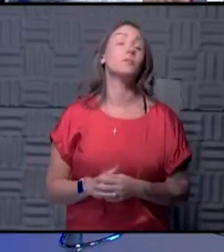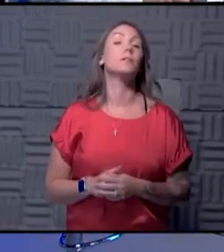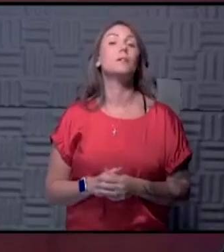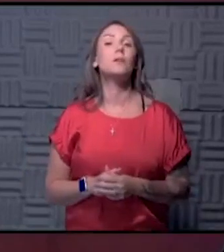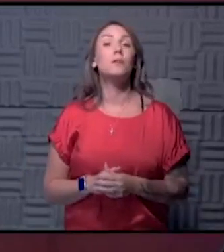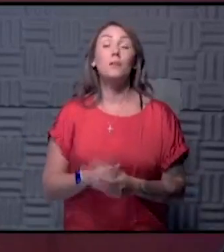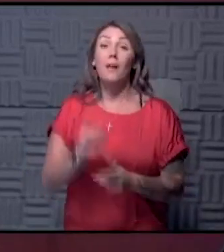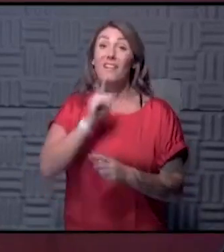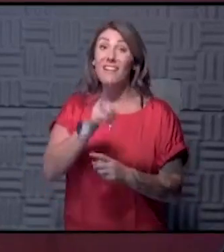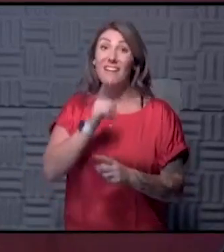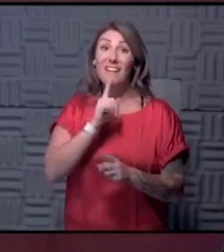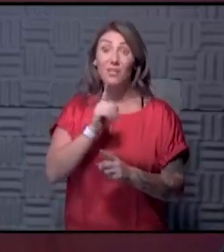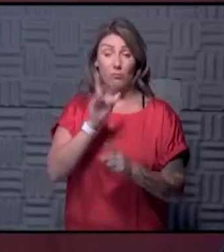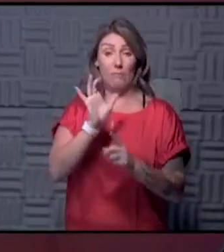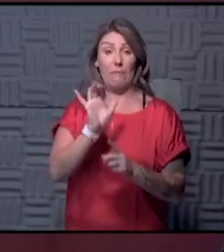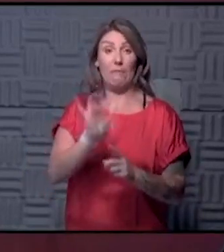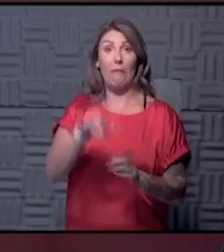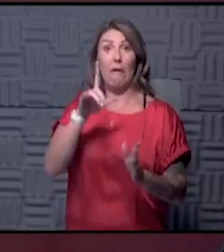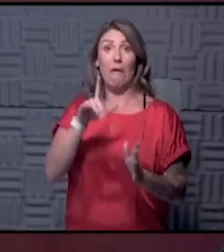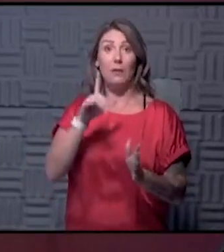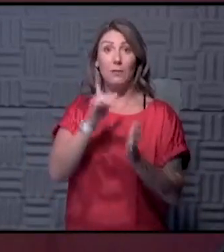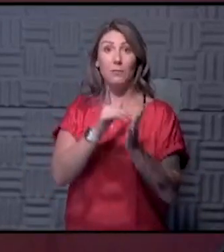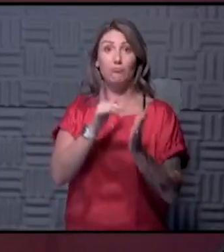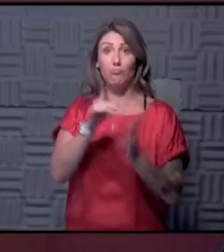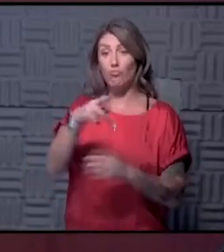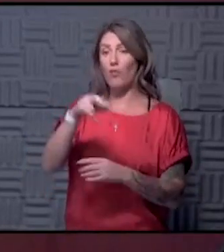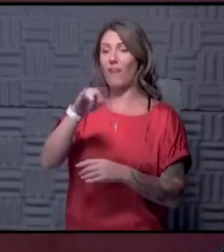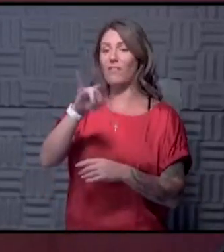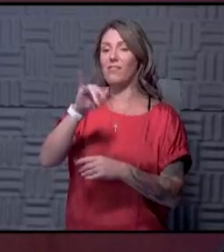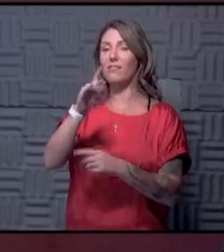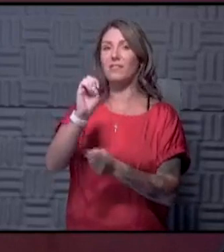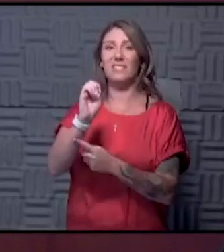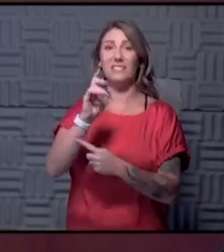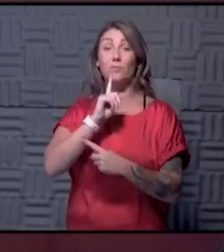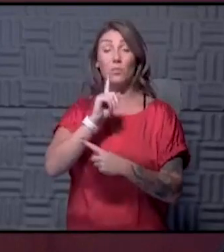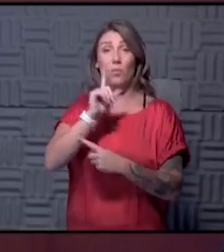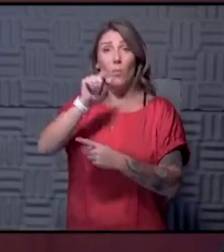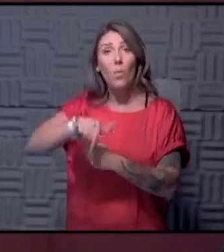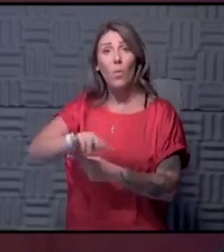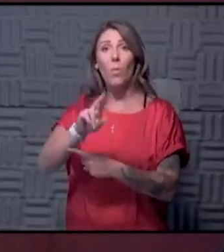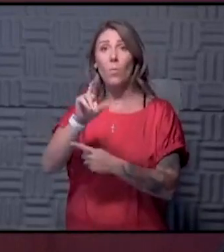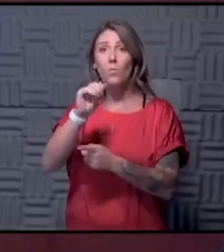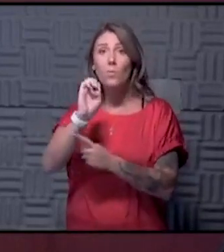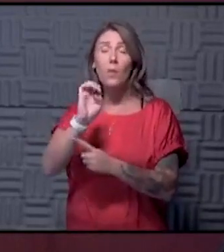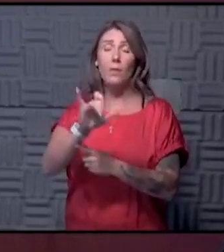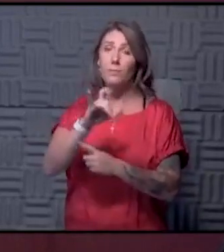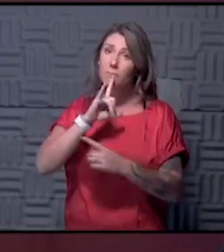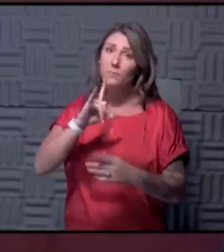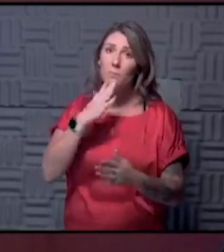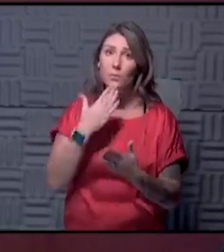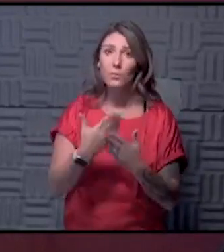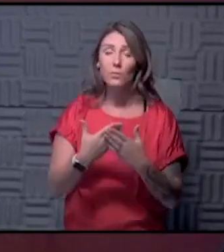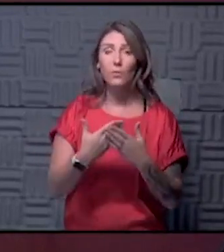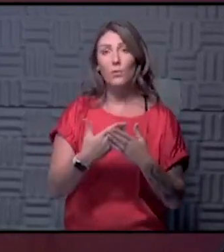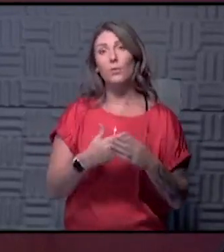actually the prevalence testing that we're doing is looking at a pretty low rate right now, which is good. And while